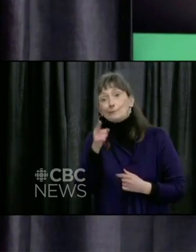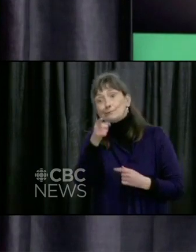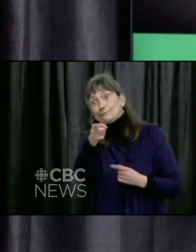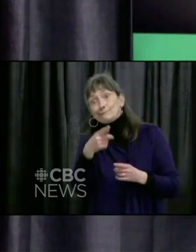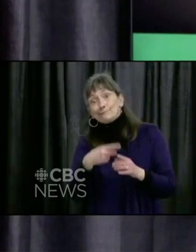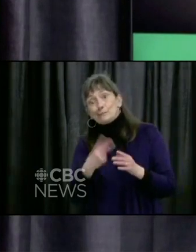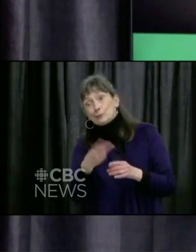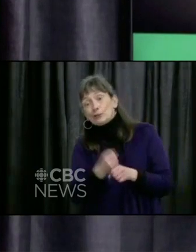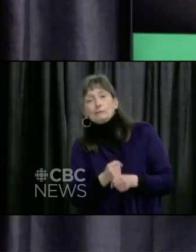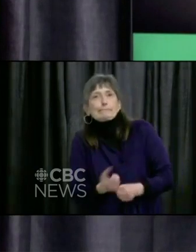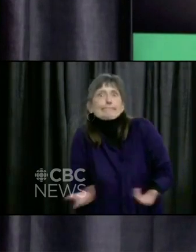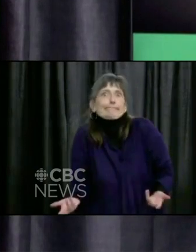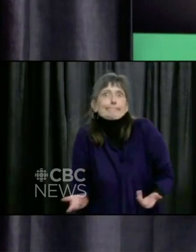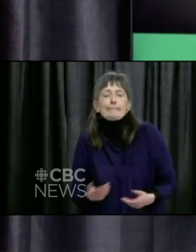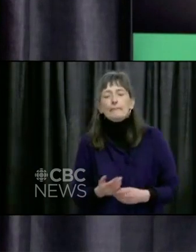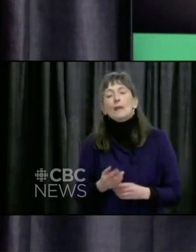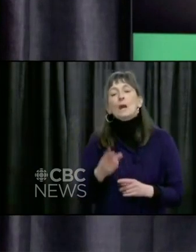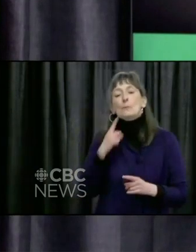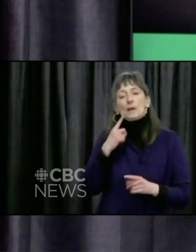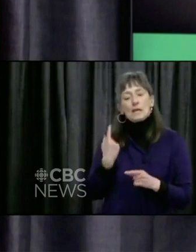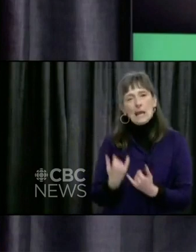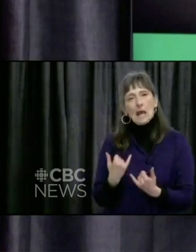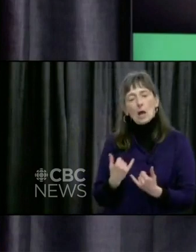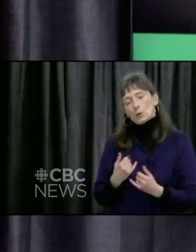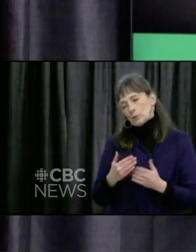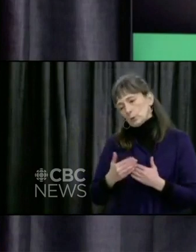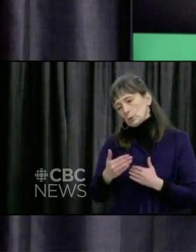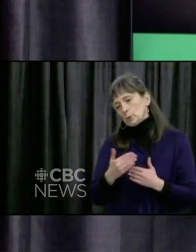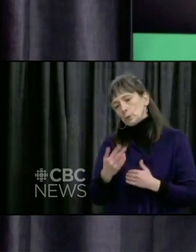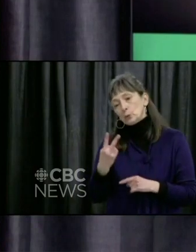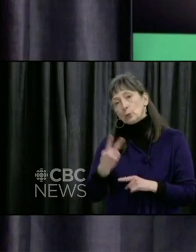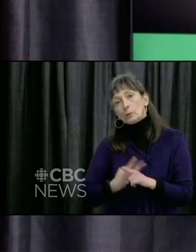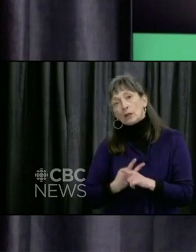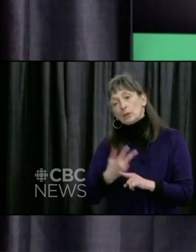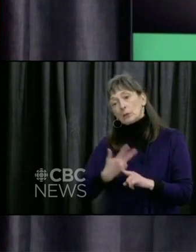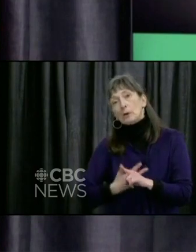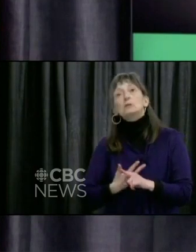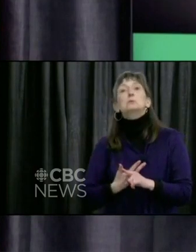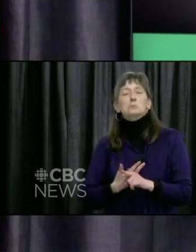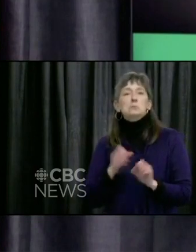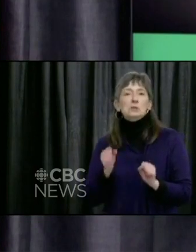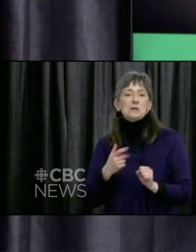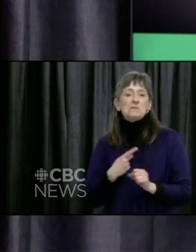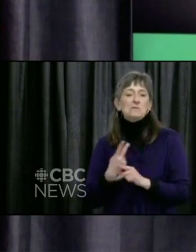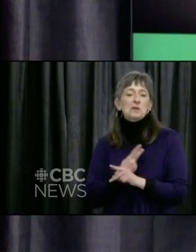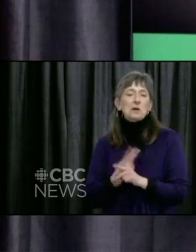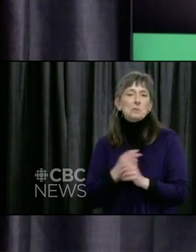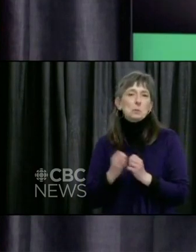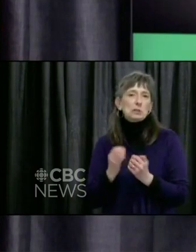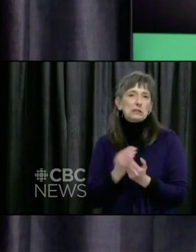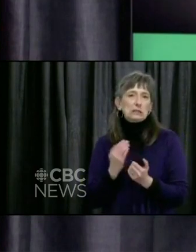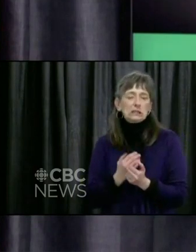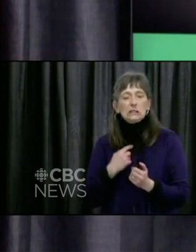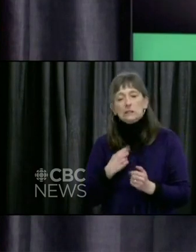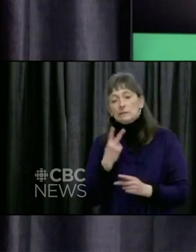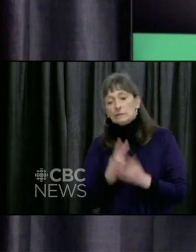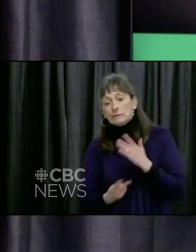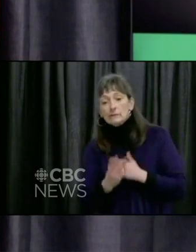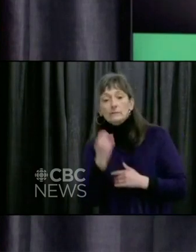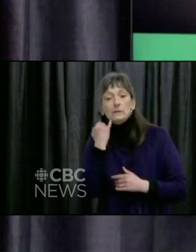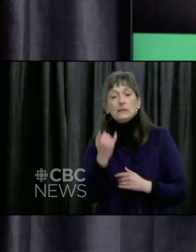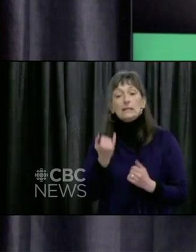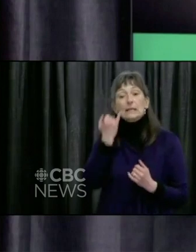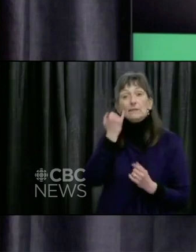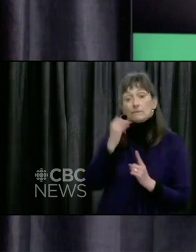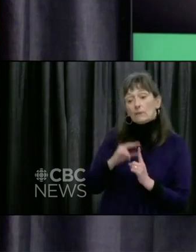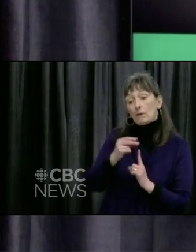modeling has been relatively accurate in terms of what their burden of disease would be in terms of hospitalizations and in terms of how many patients